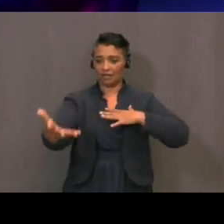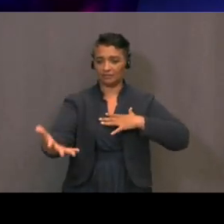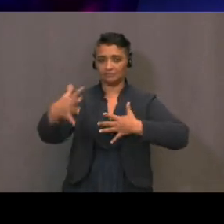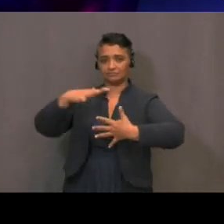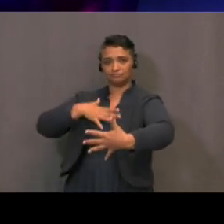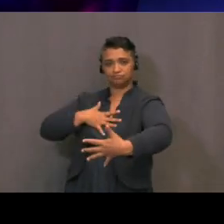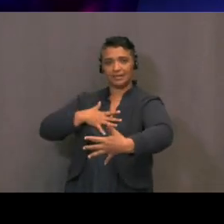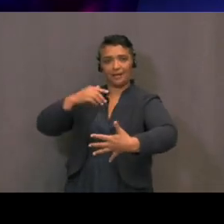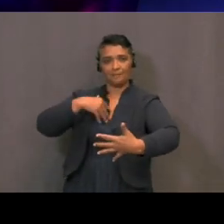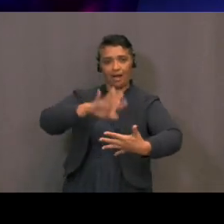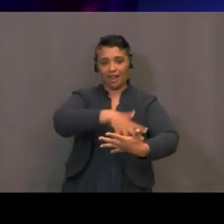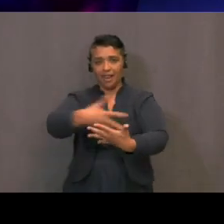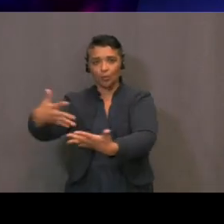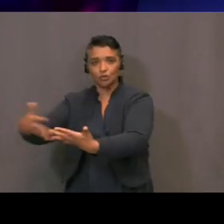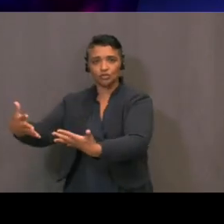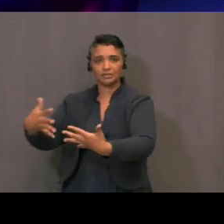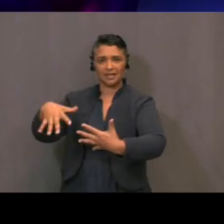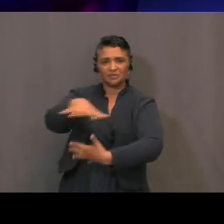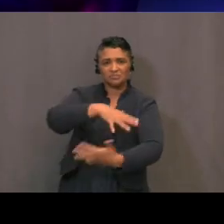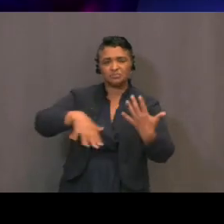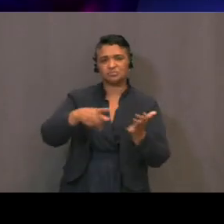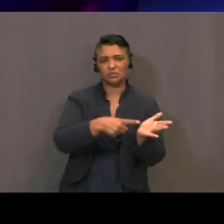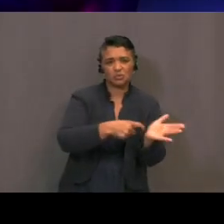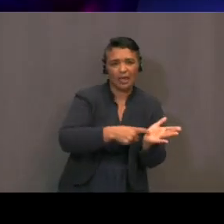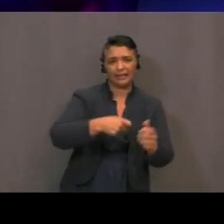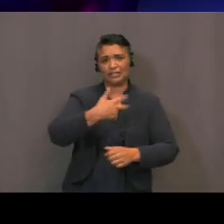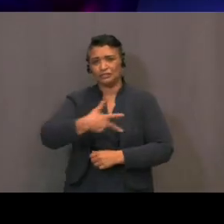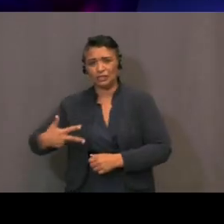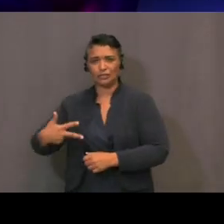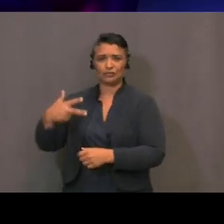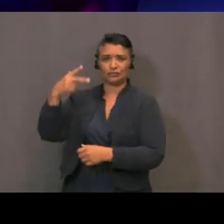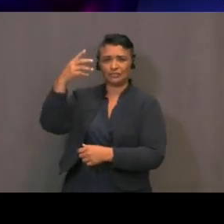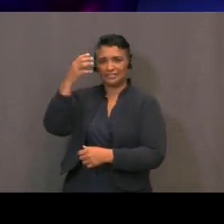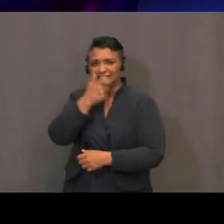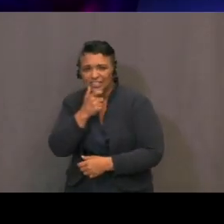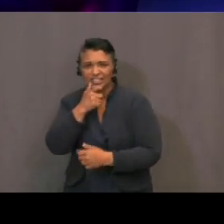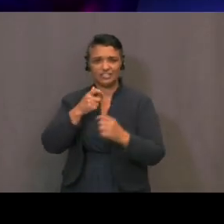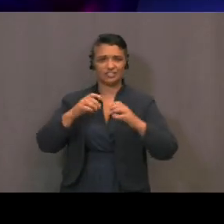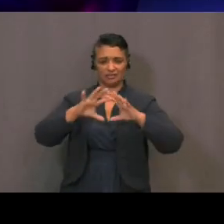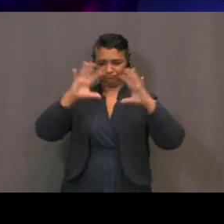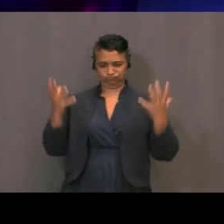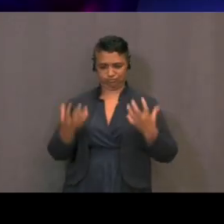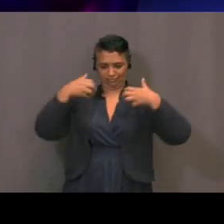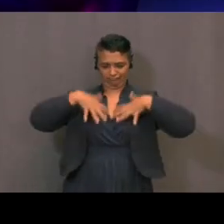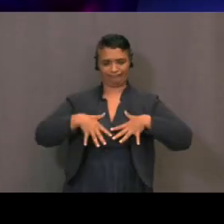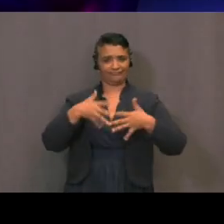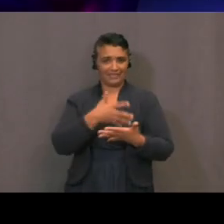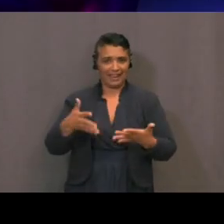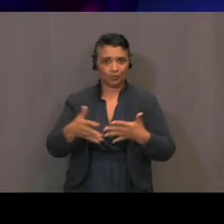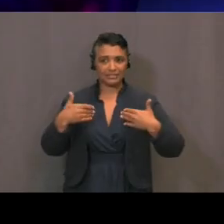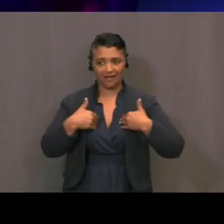been dealing with a lot of different languages, Swahili, Danish, English, her international identity, at a point